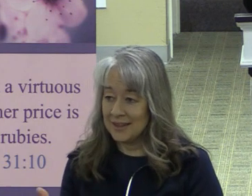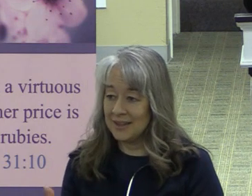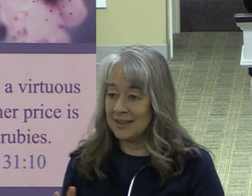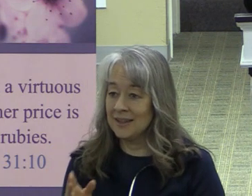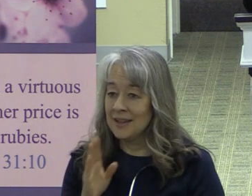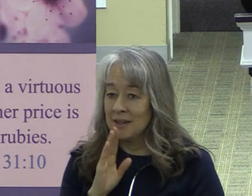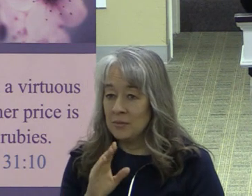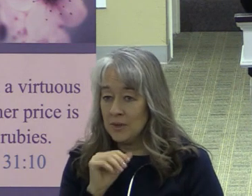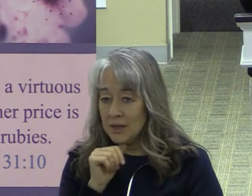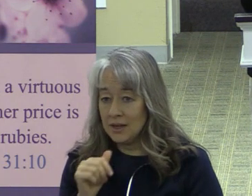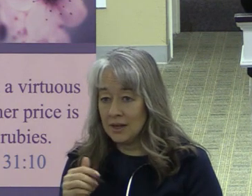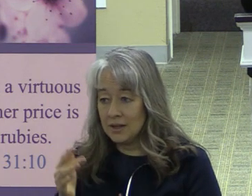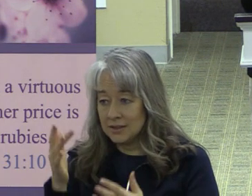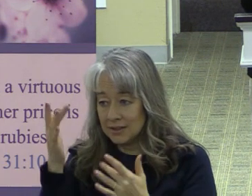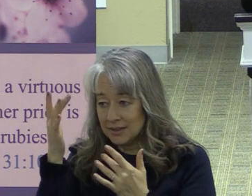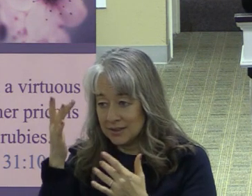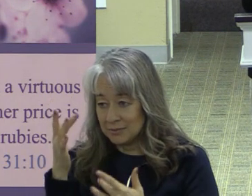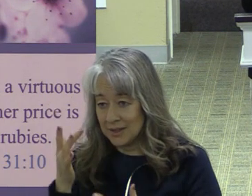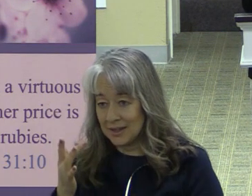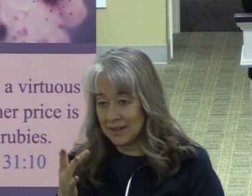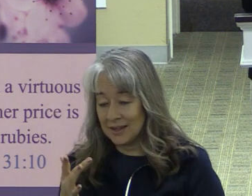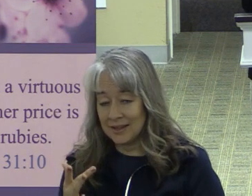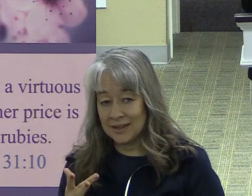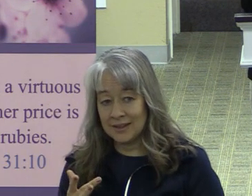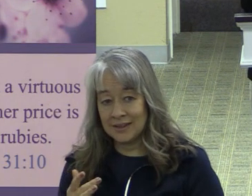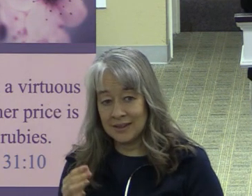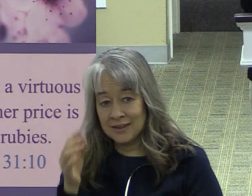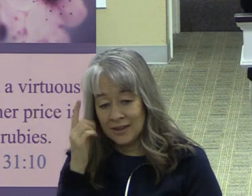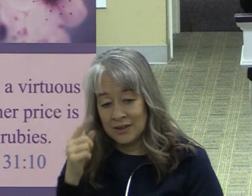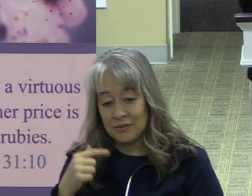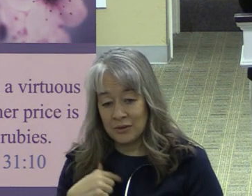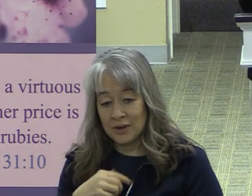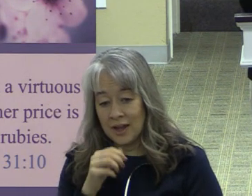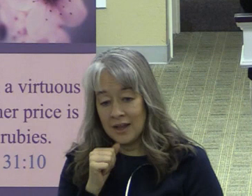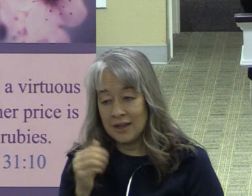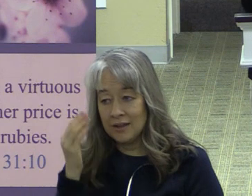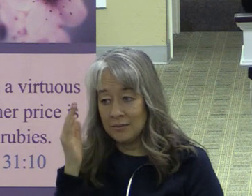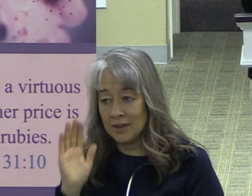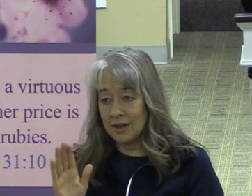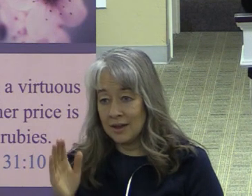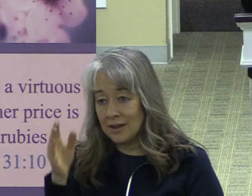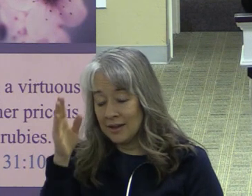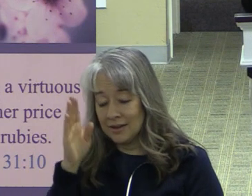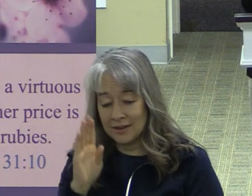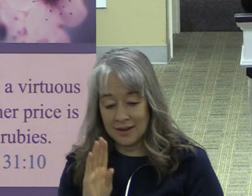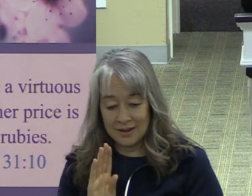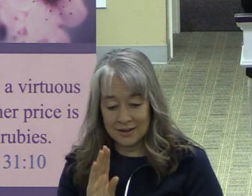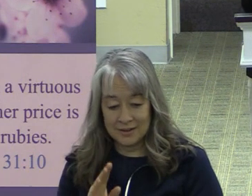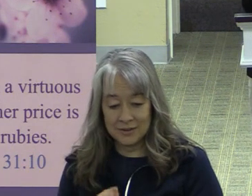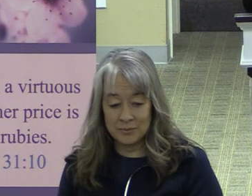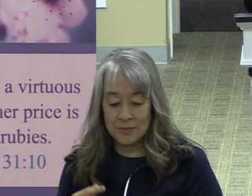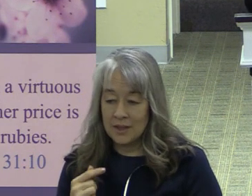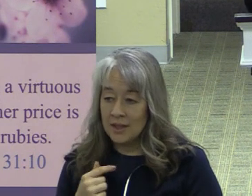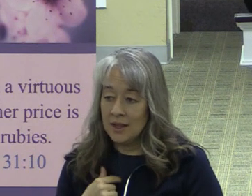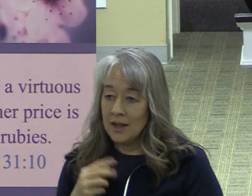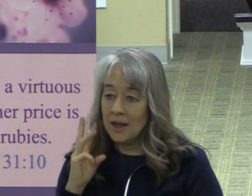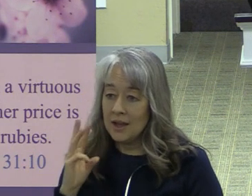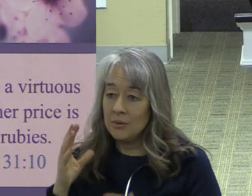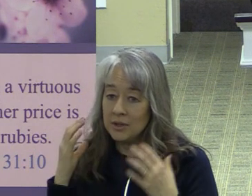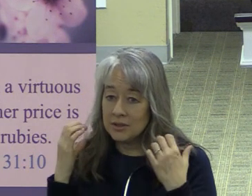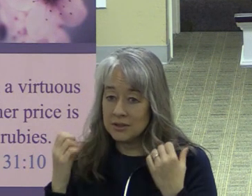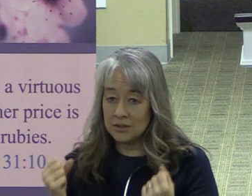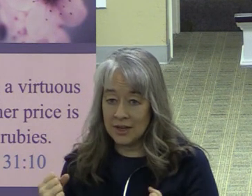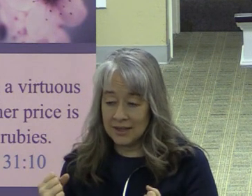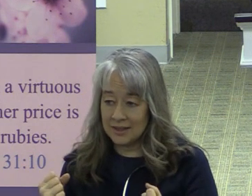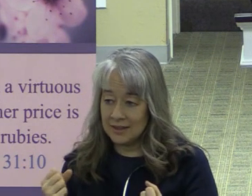with thee. Be not dismayed, for I am thy God.